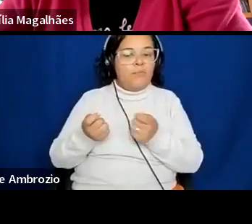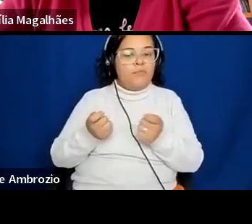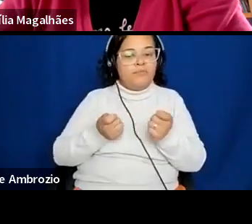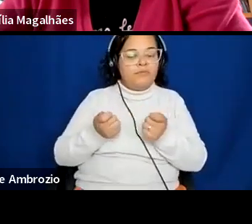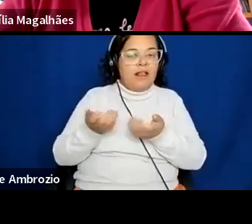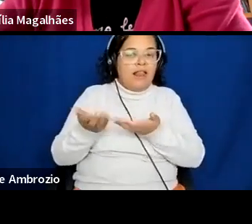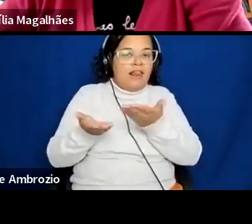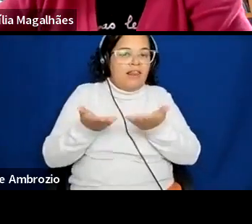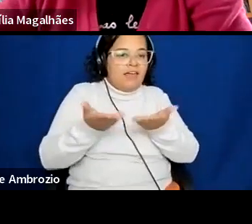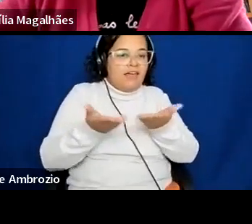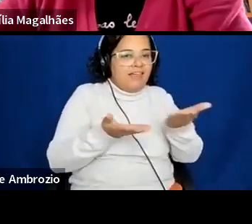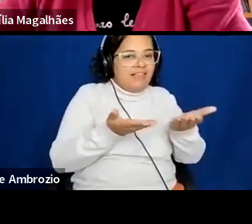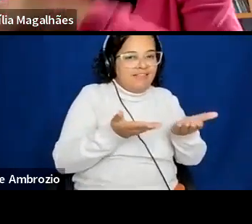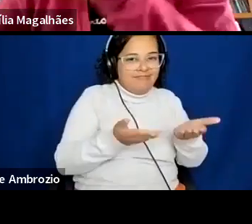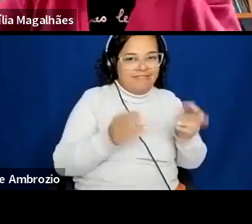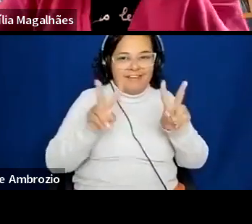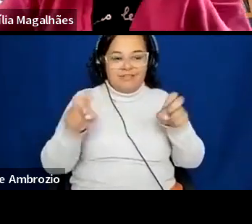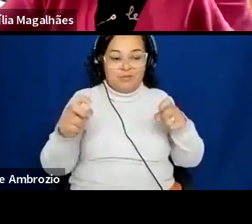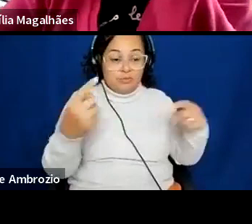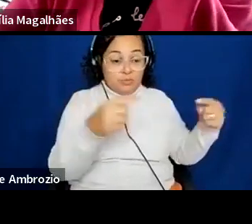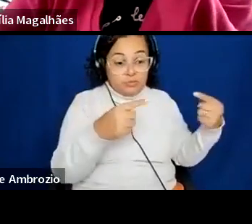as we know.